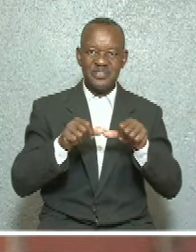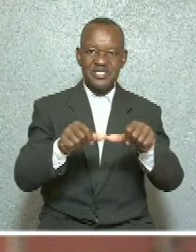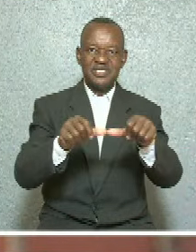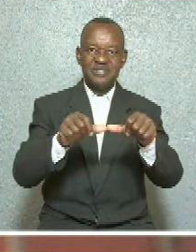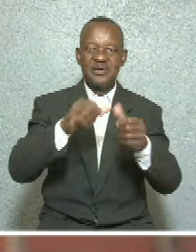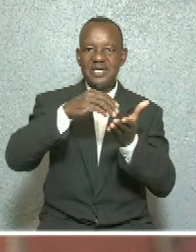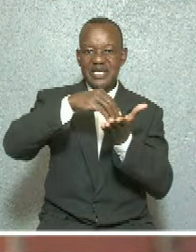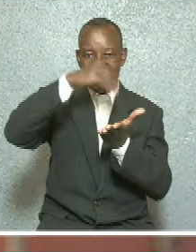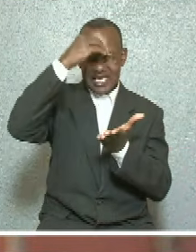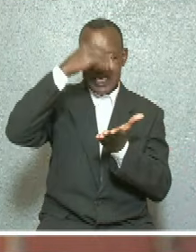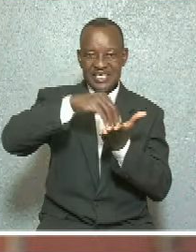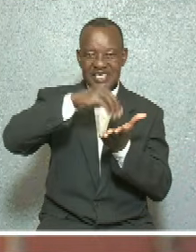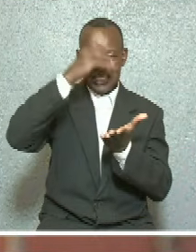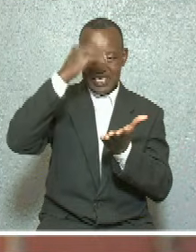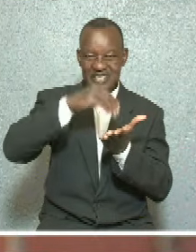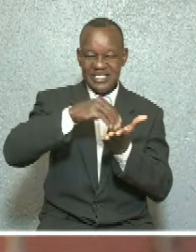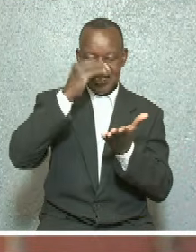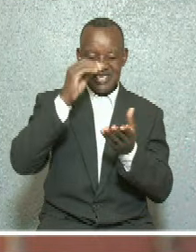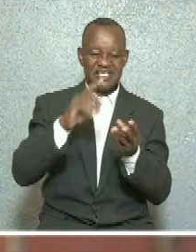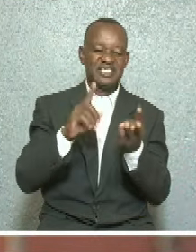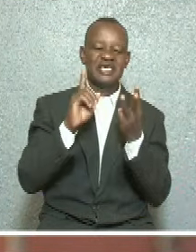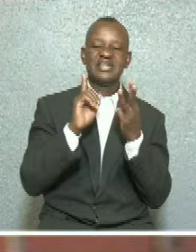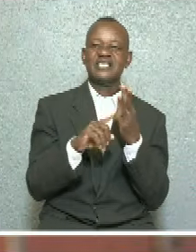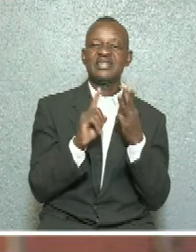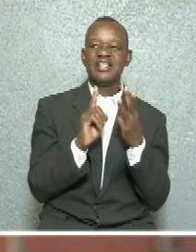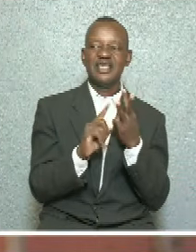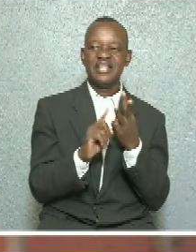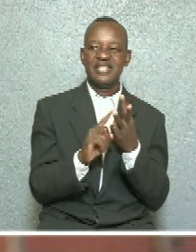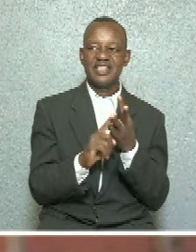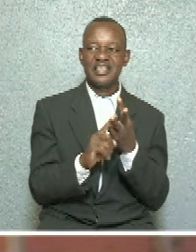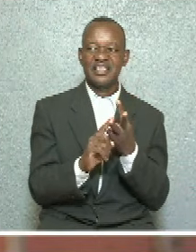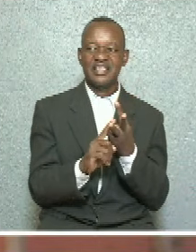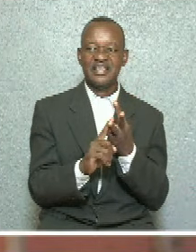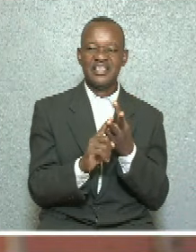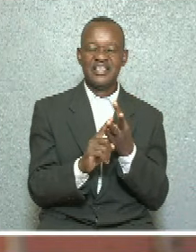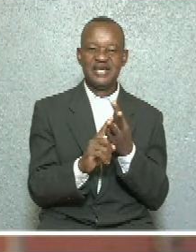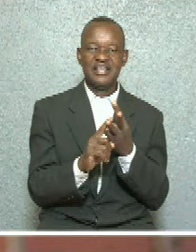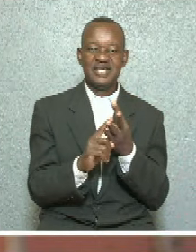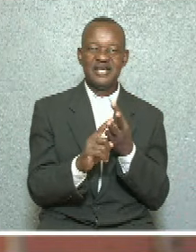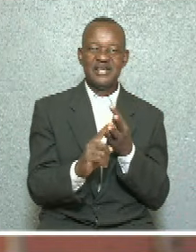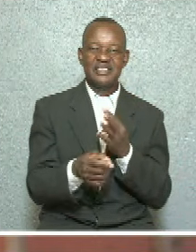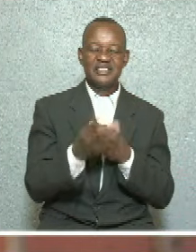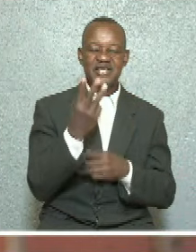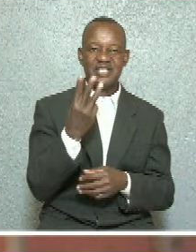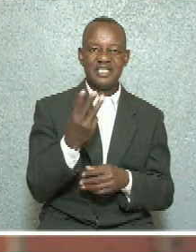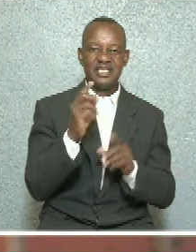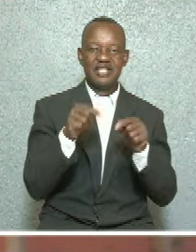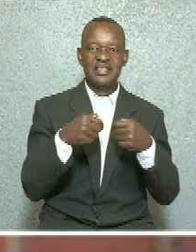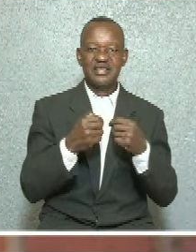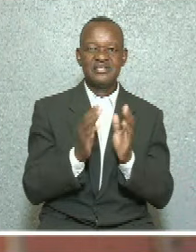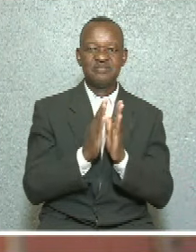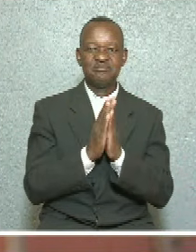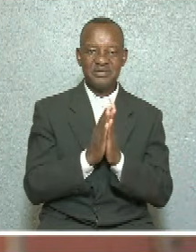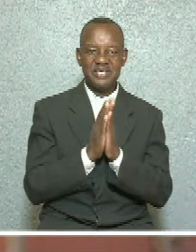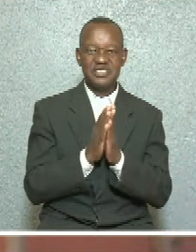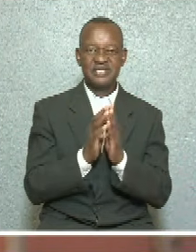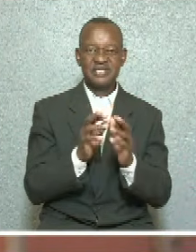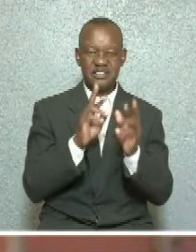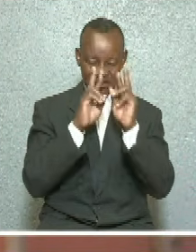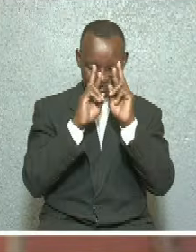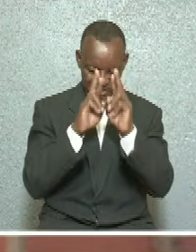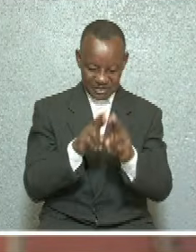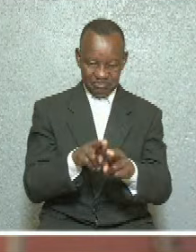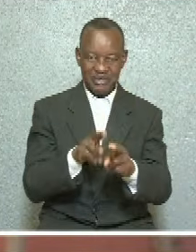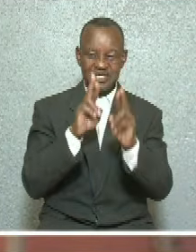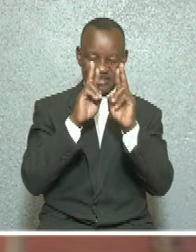the third one, I would say, treating people with respect. Not only your mother or your